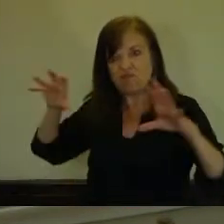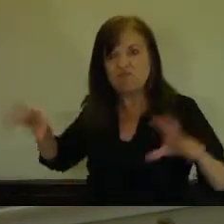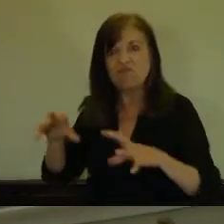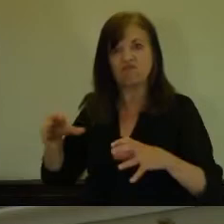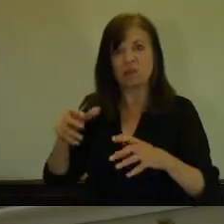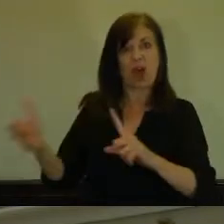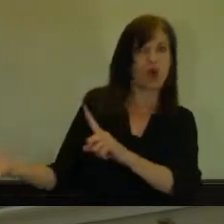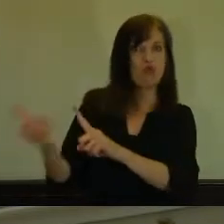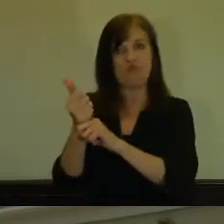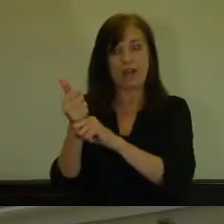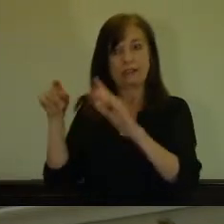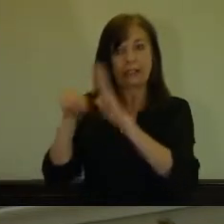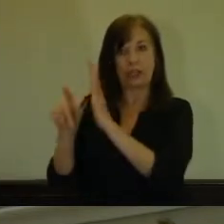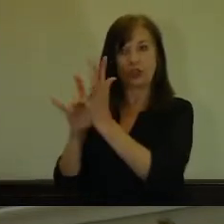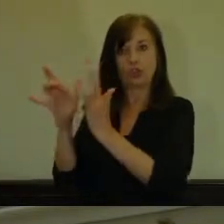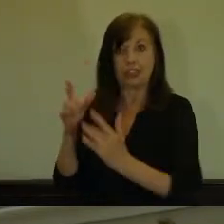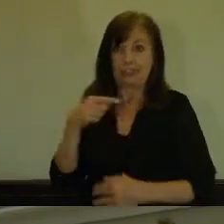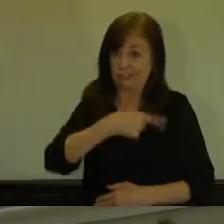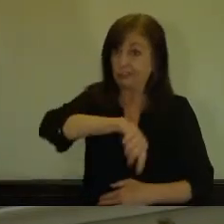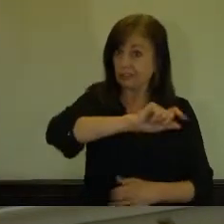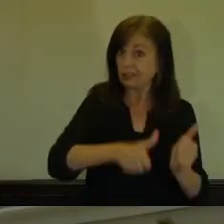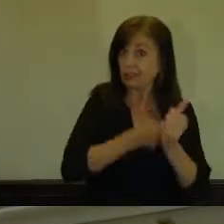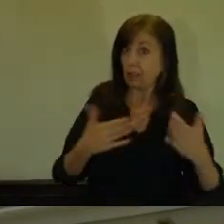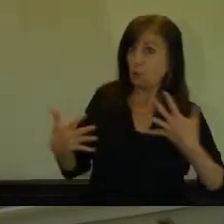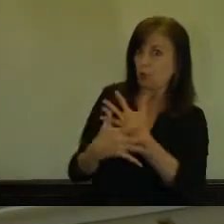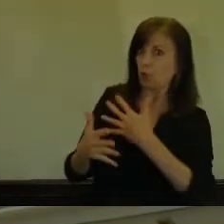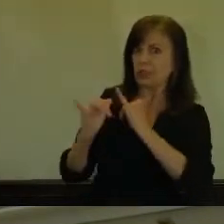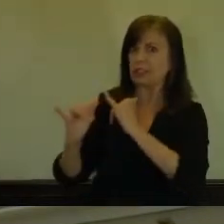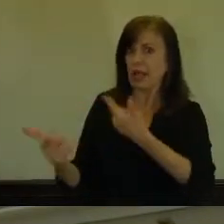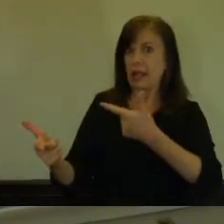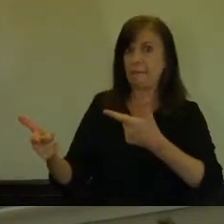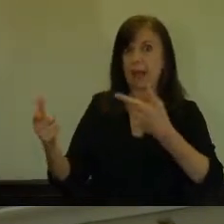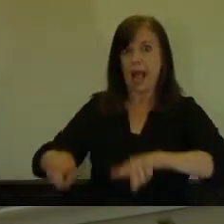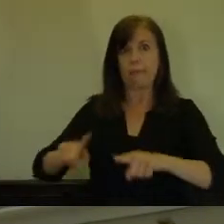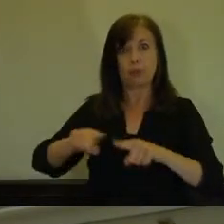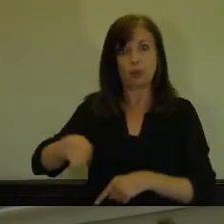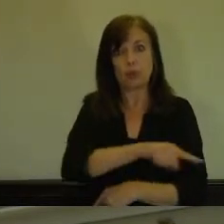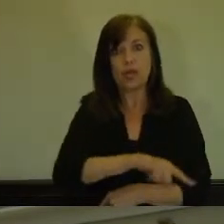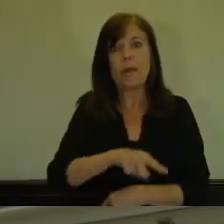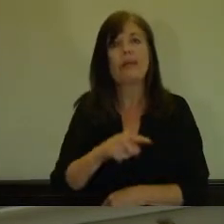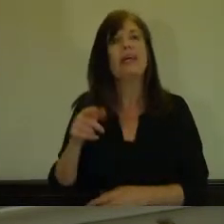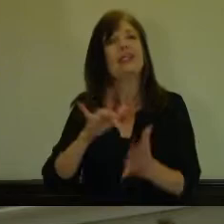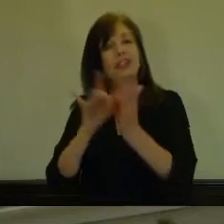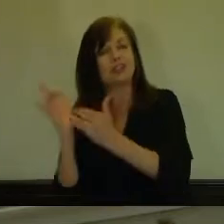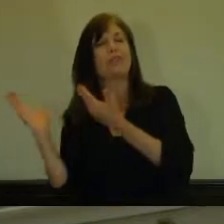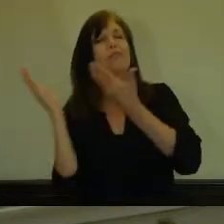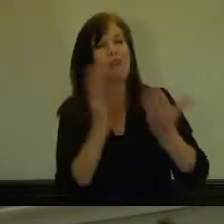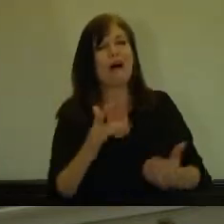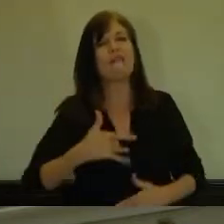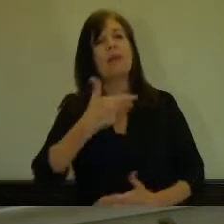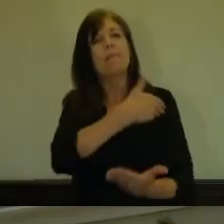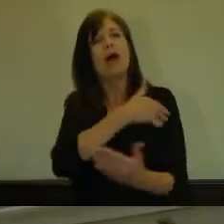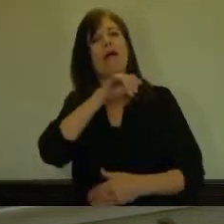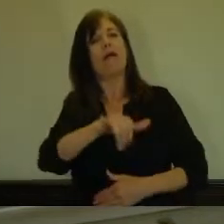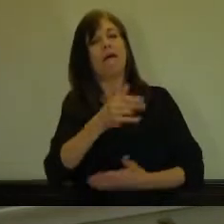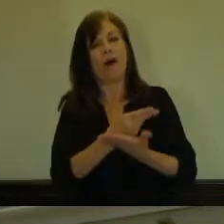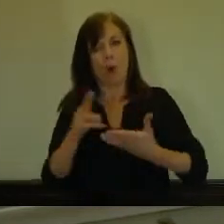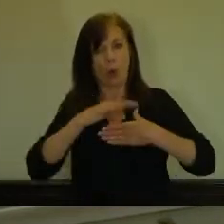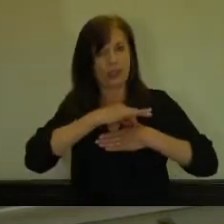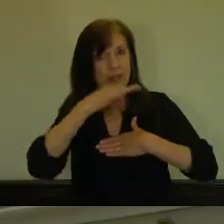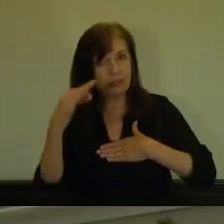might experience the power of the Spirit. So we too have spent the last few